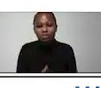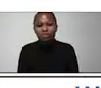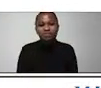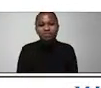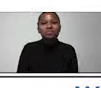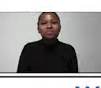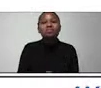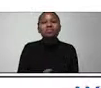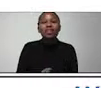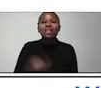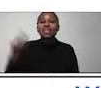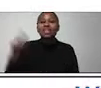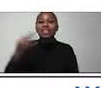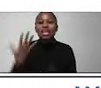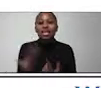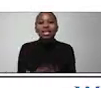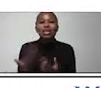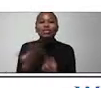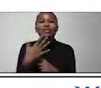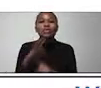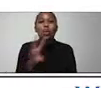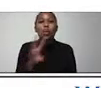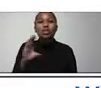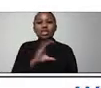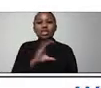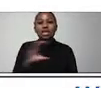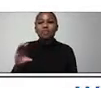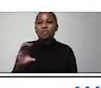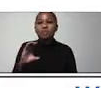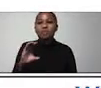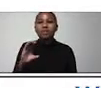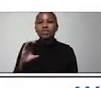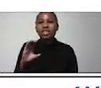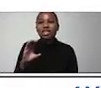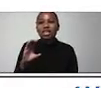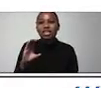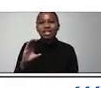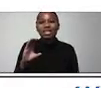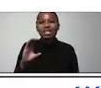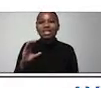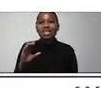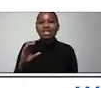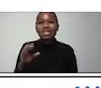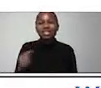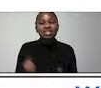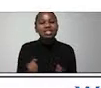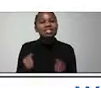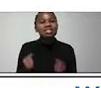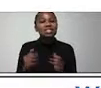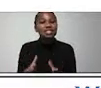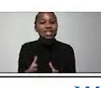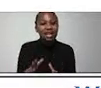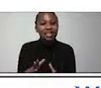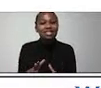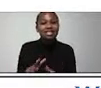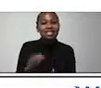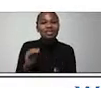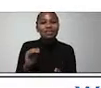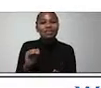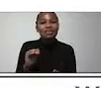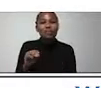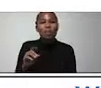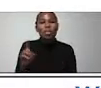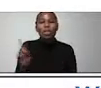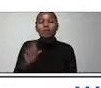Cape primary area, or the large stock unit, because there's also dairy products actually in here. What is actually the